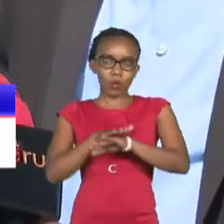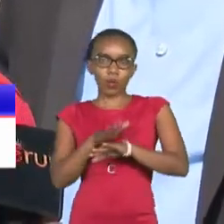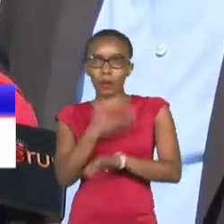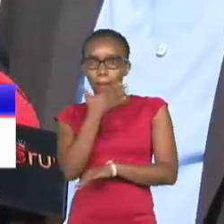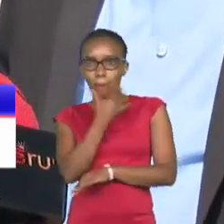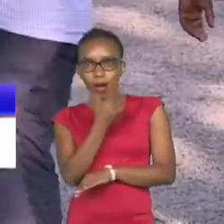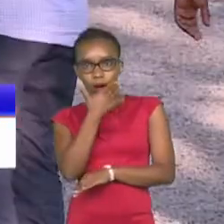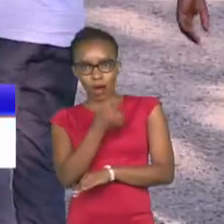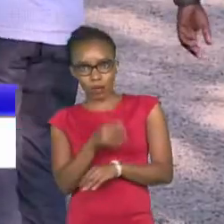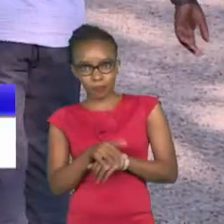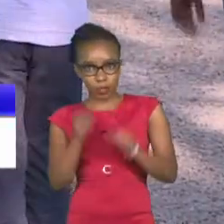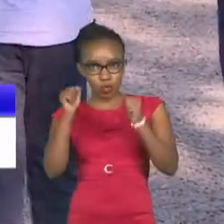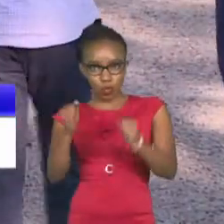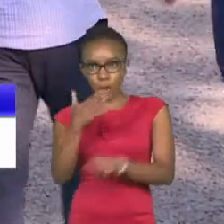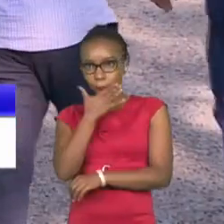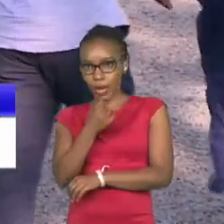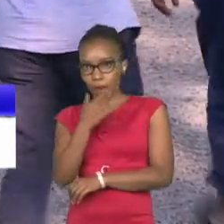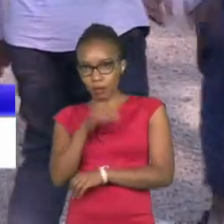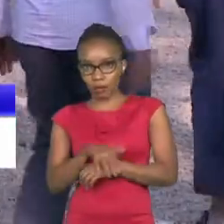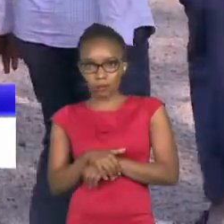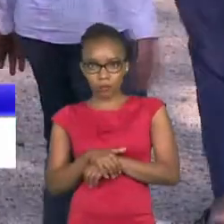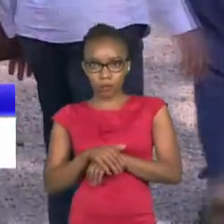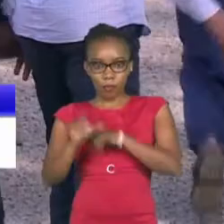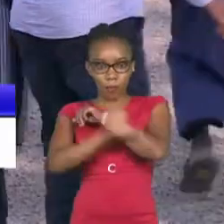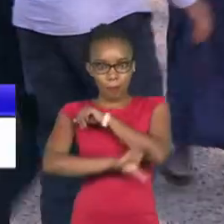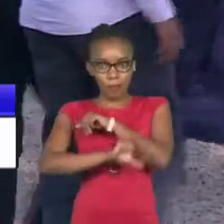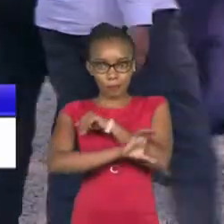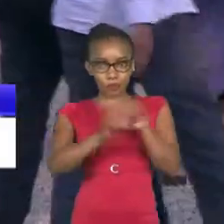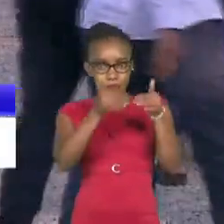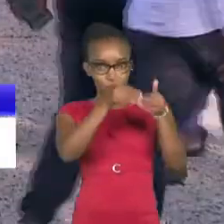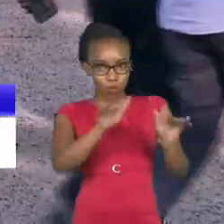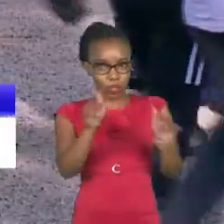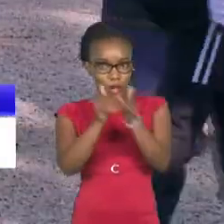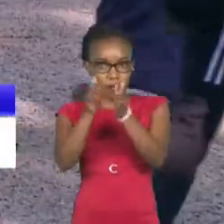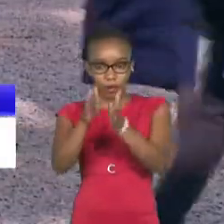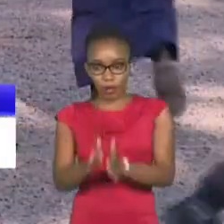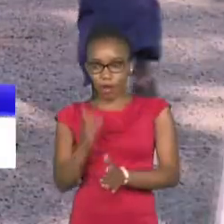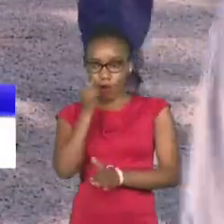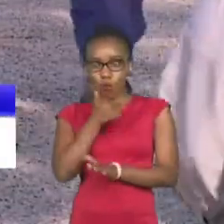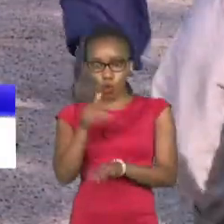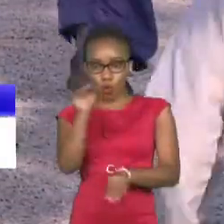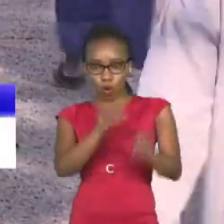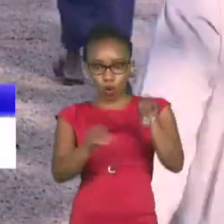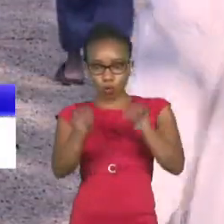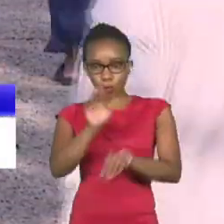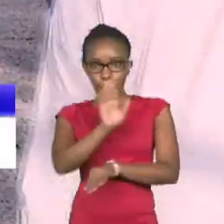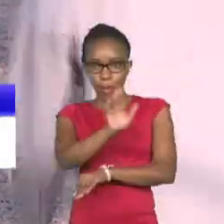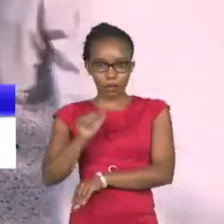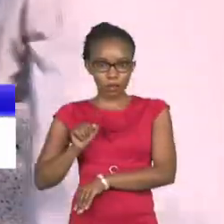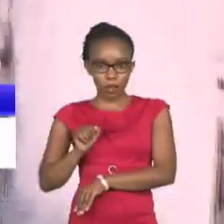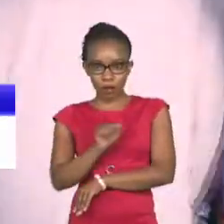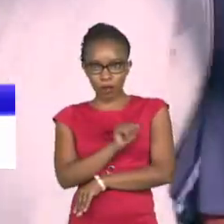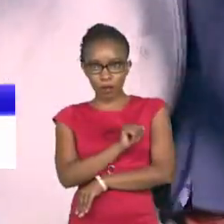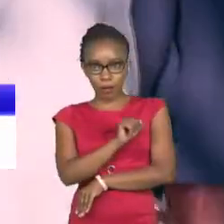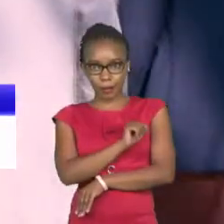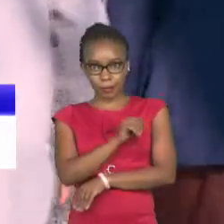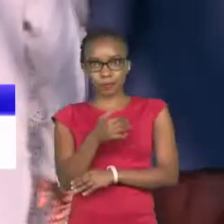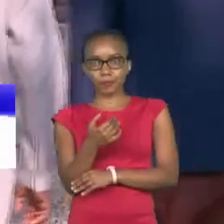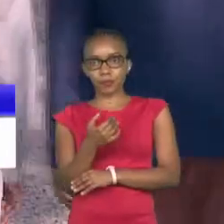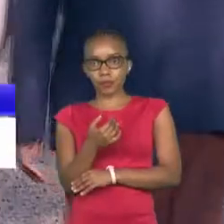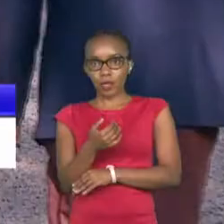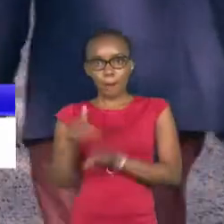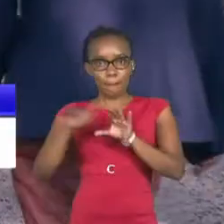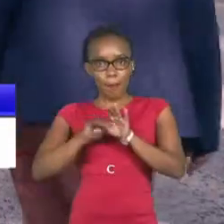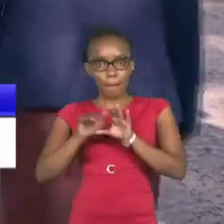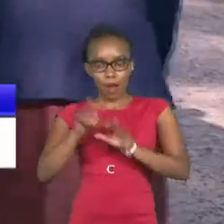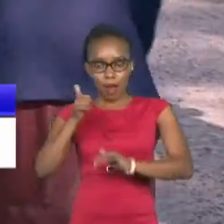very solid gentleman. Many are saying the country has lost a sober leader whose contribution, especially in the Senate, where he was an active